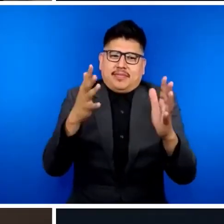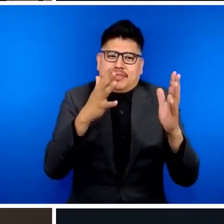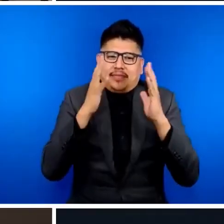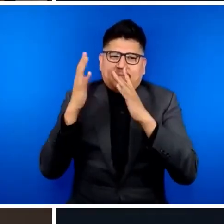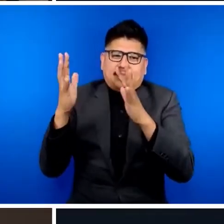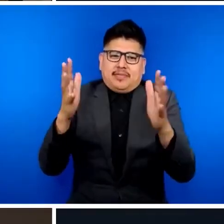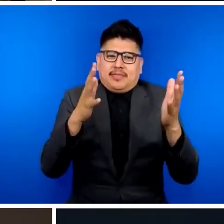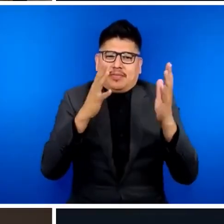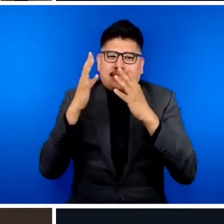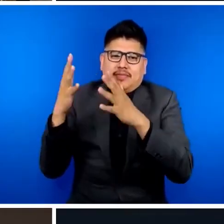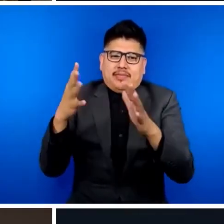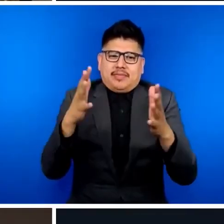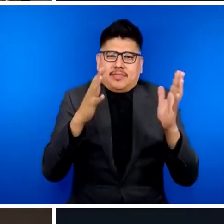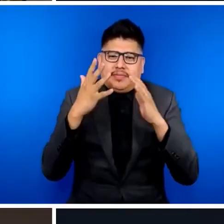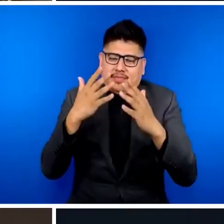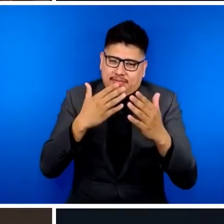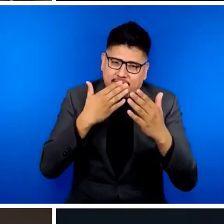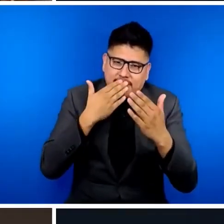Thank you.